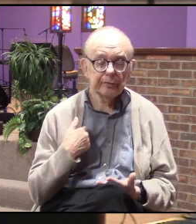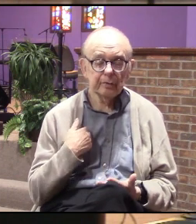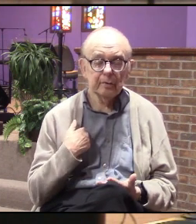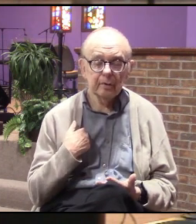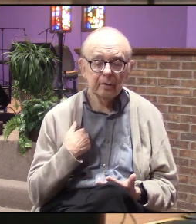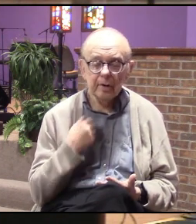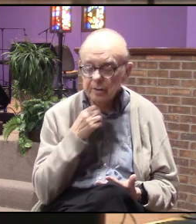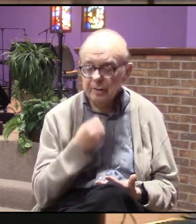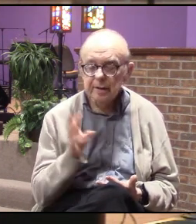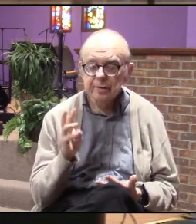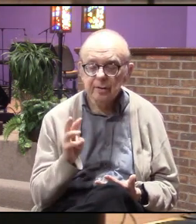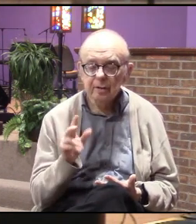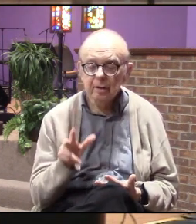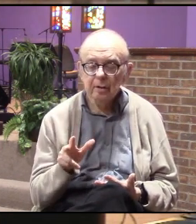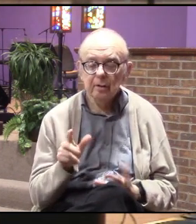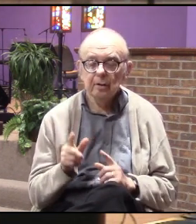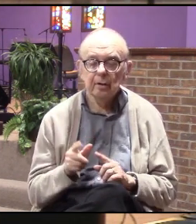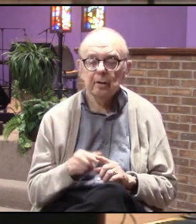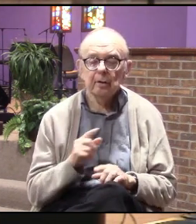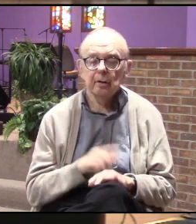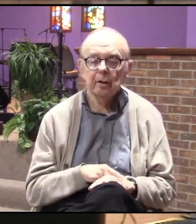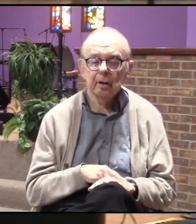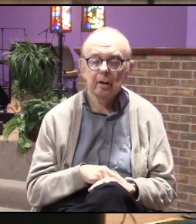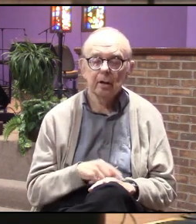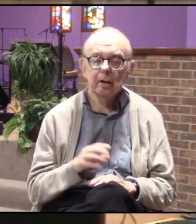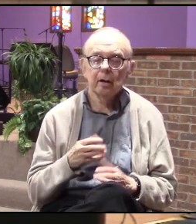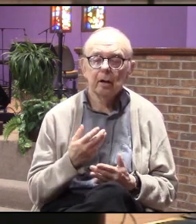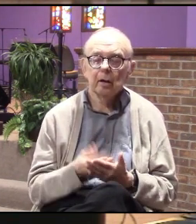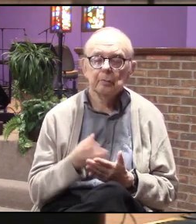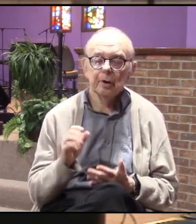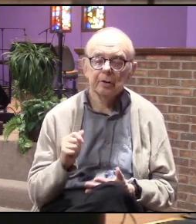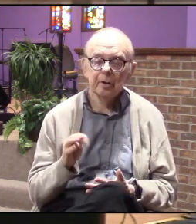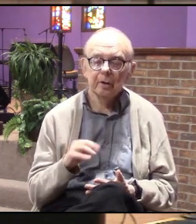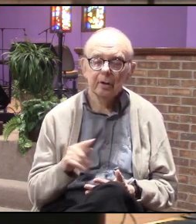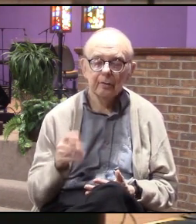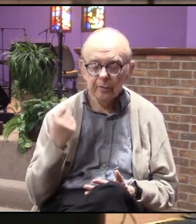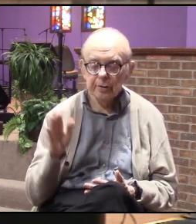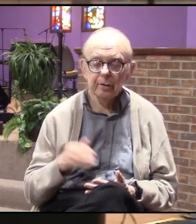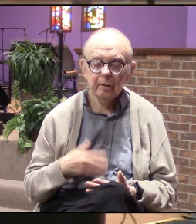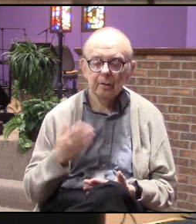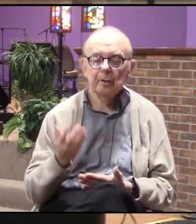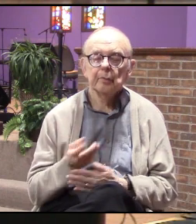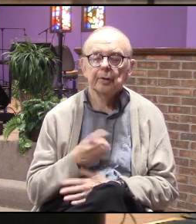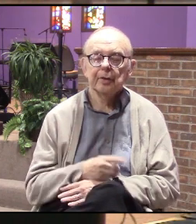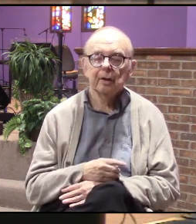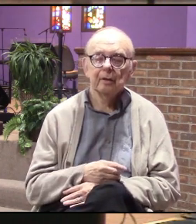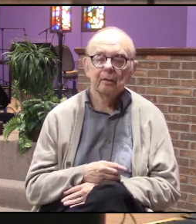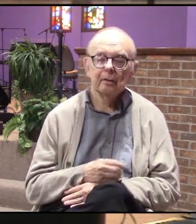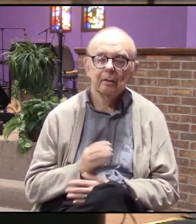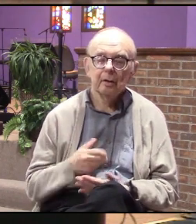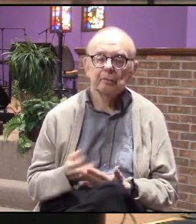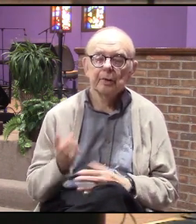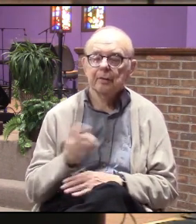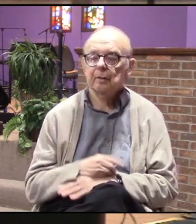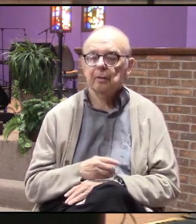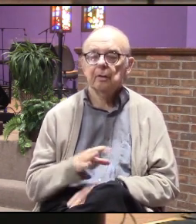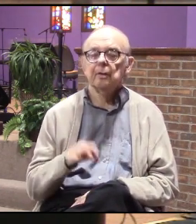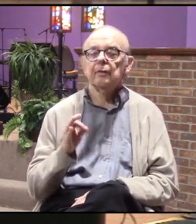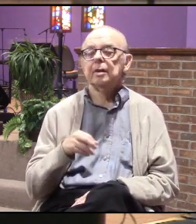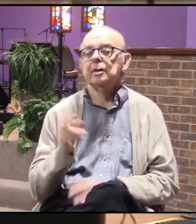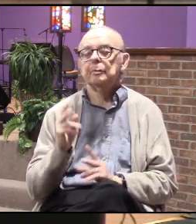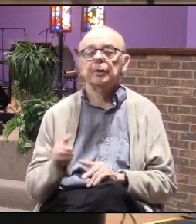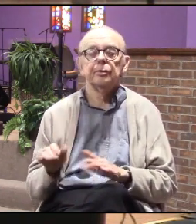You're 63. First time in your life somebody bought you donuts for your birthday. That's cool. Now maybe you can find